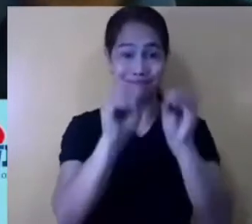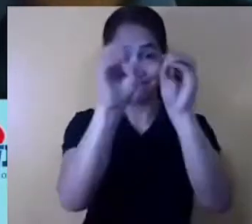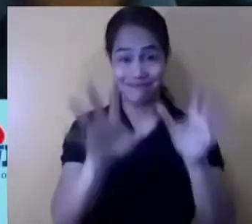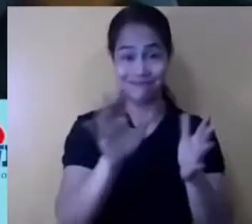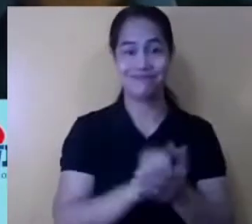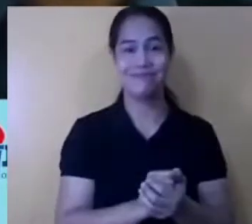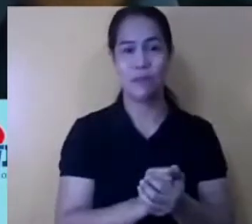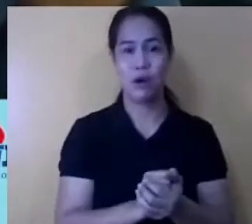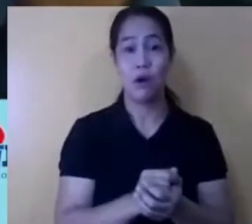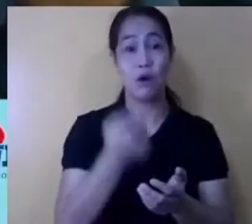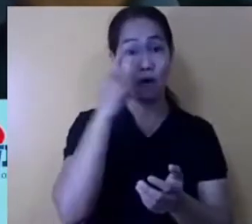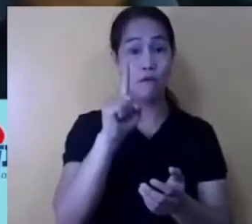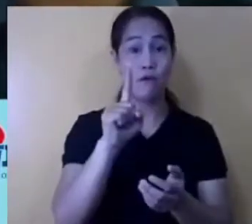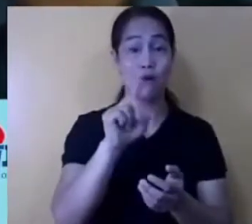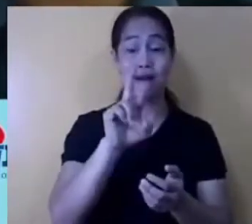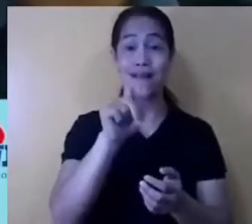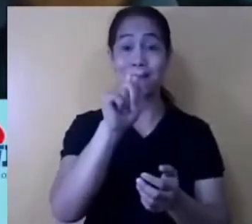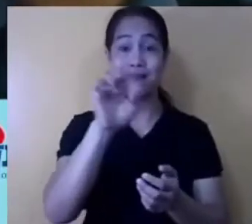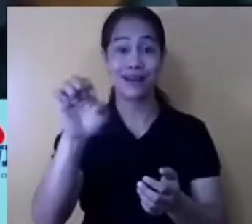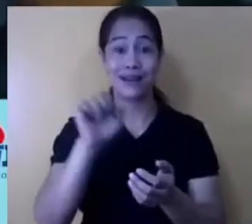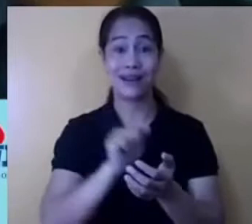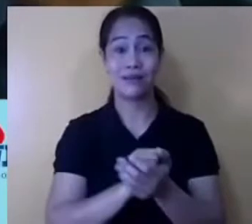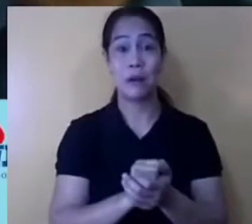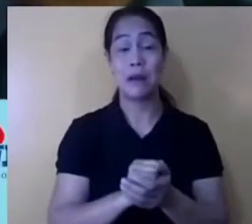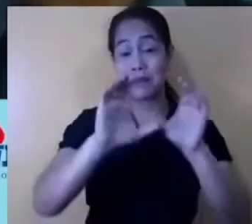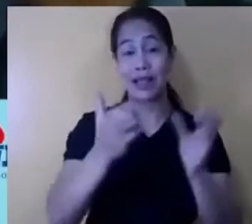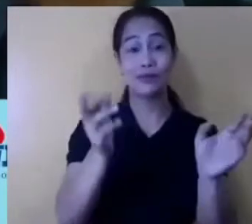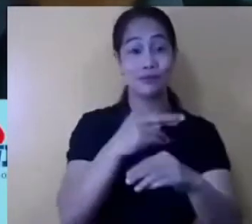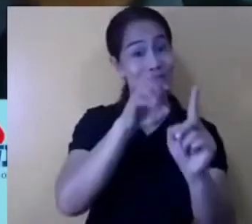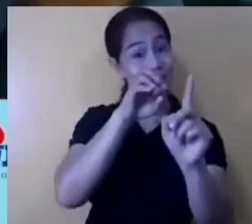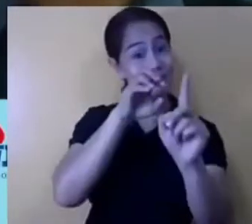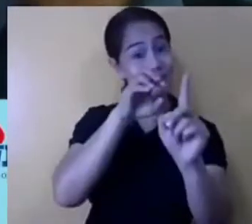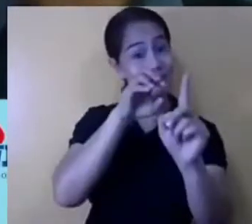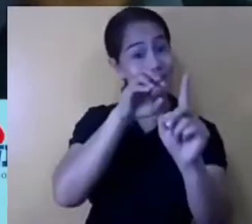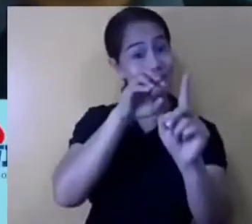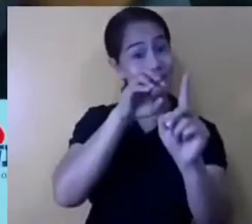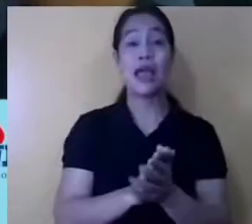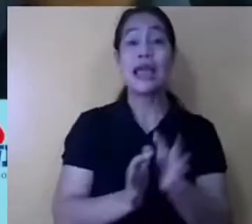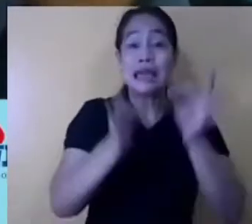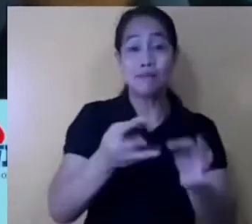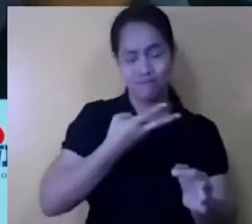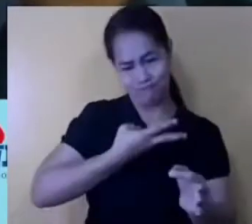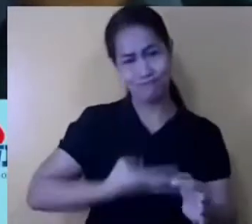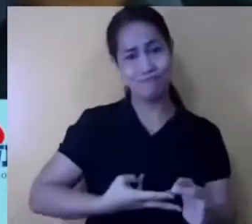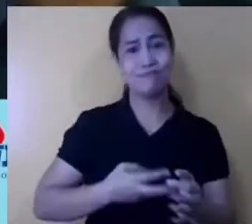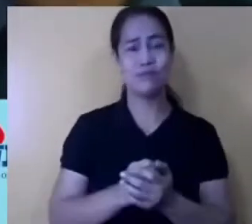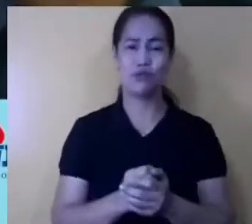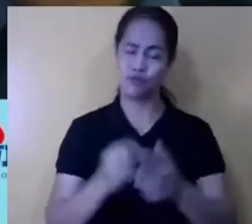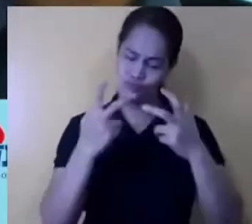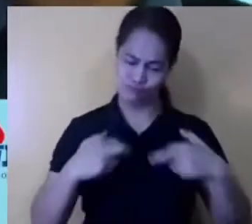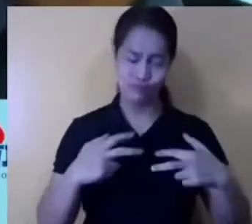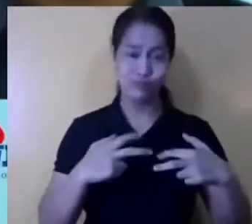our ratees too, for our classroom teachers, if you wish to reflect a